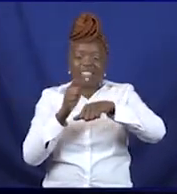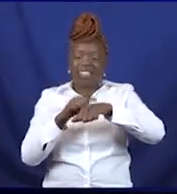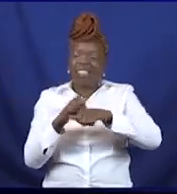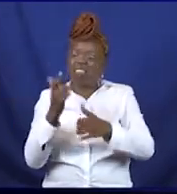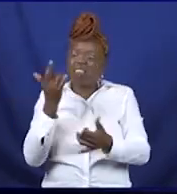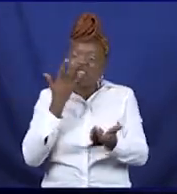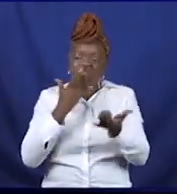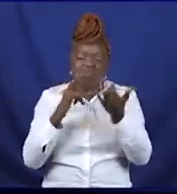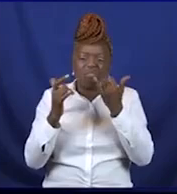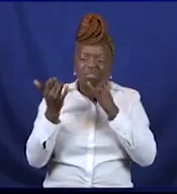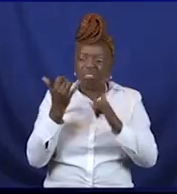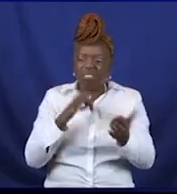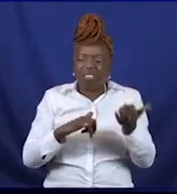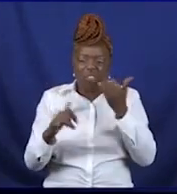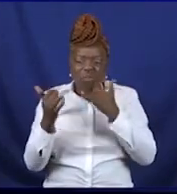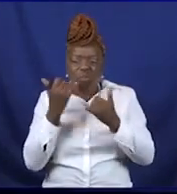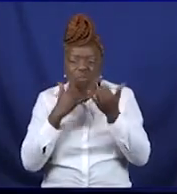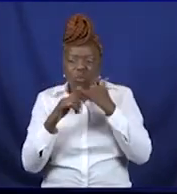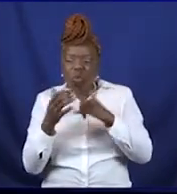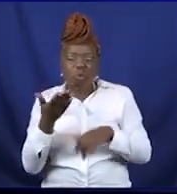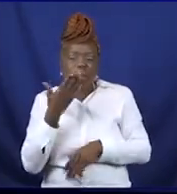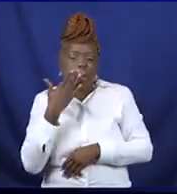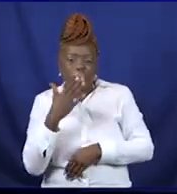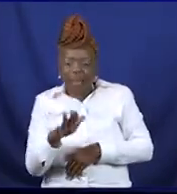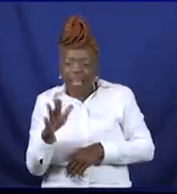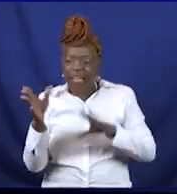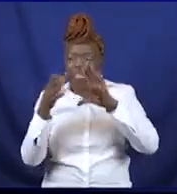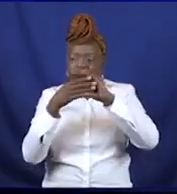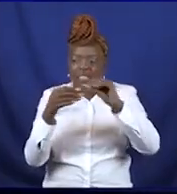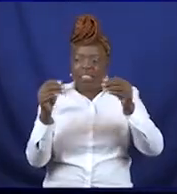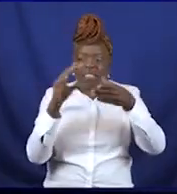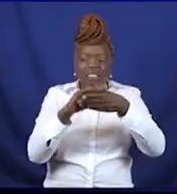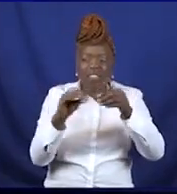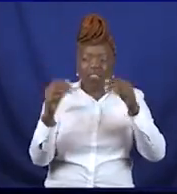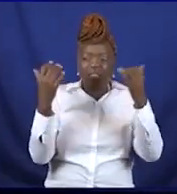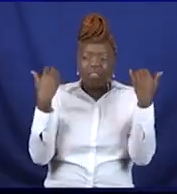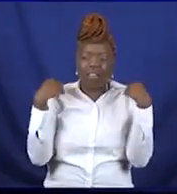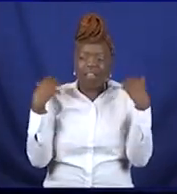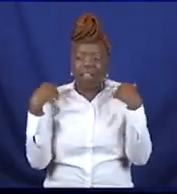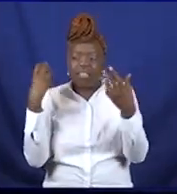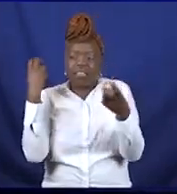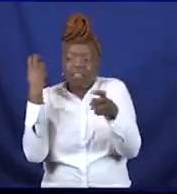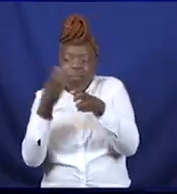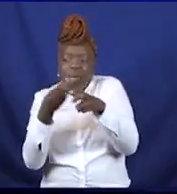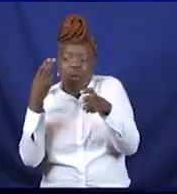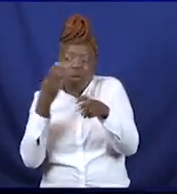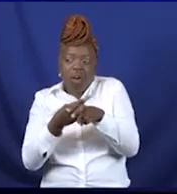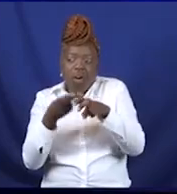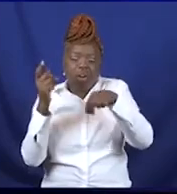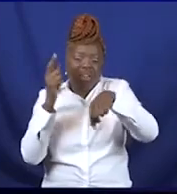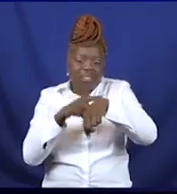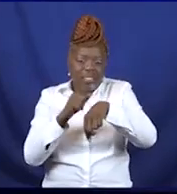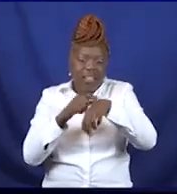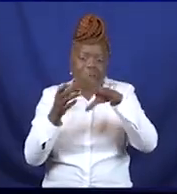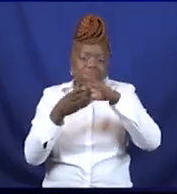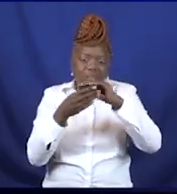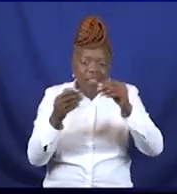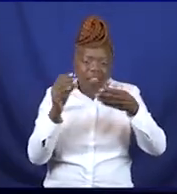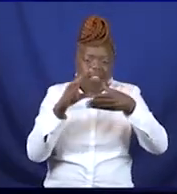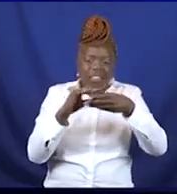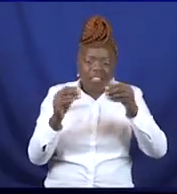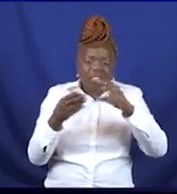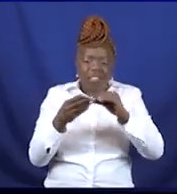It was ugly in the story. It didn't look good in the story. You had some pitfalls in the story. You don't like your whole